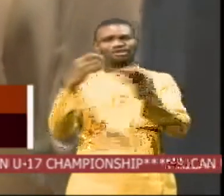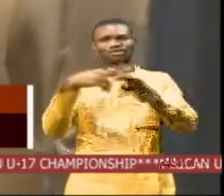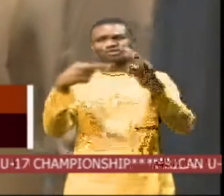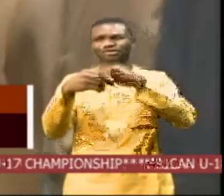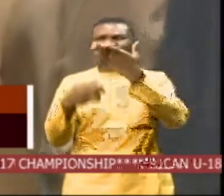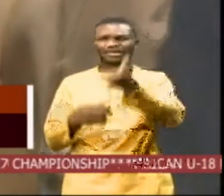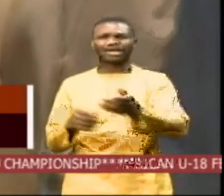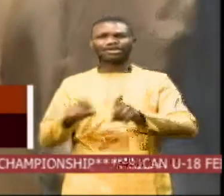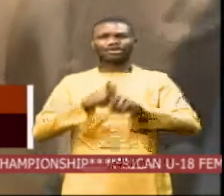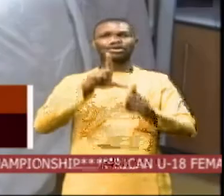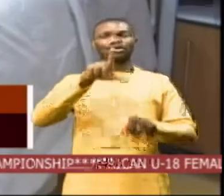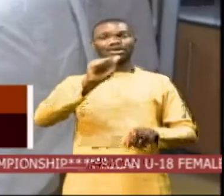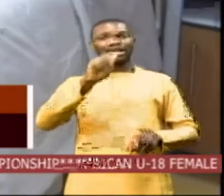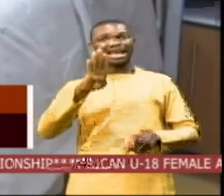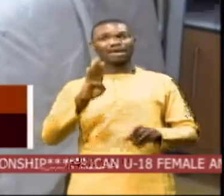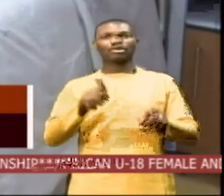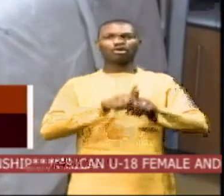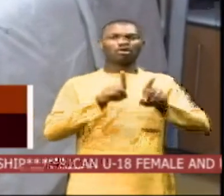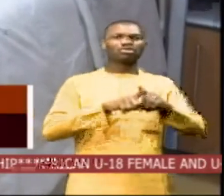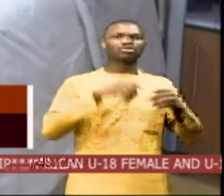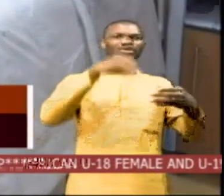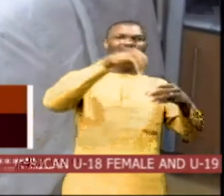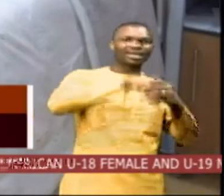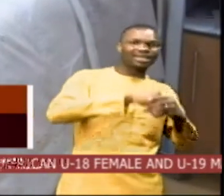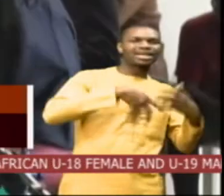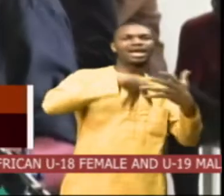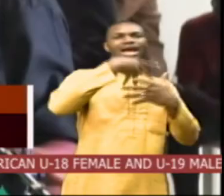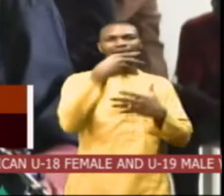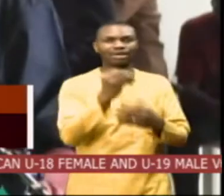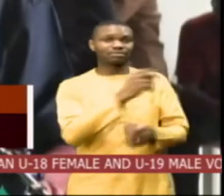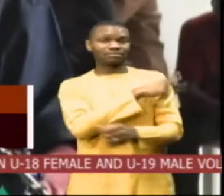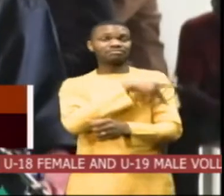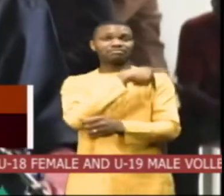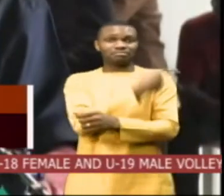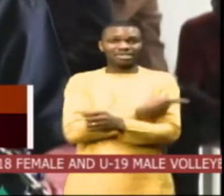family I'm a happy man.